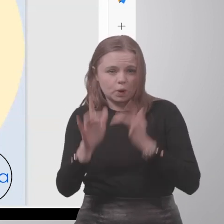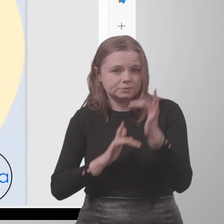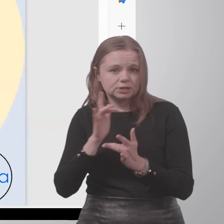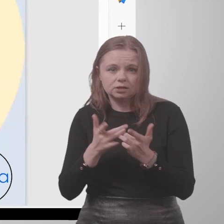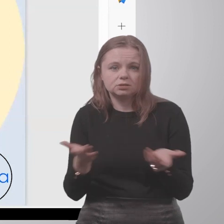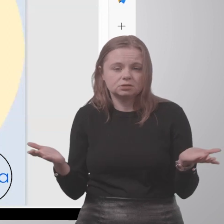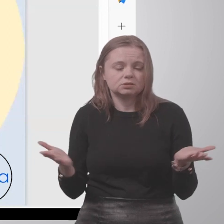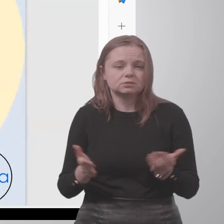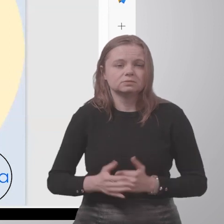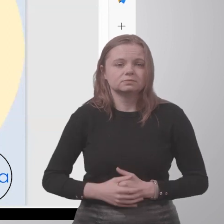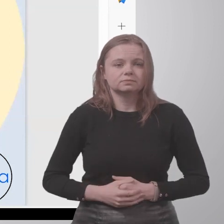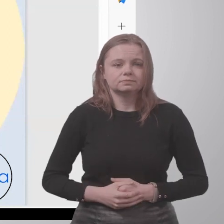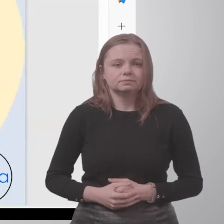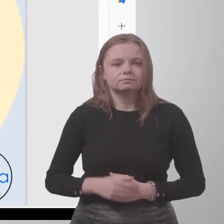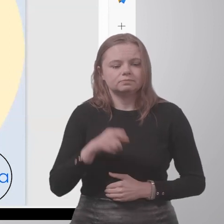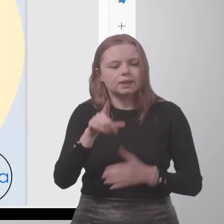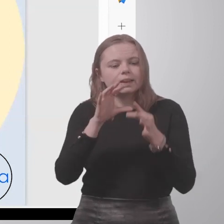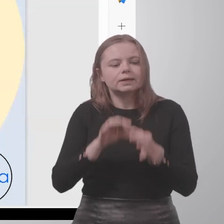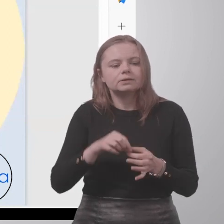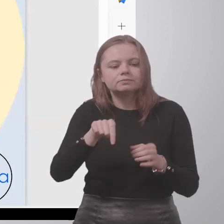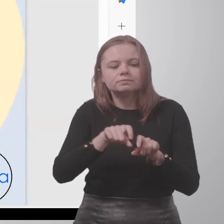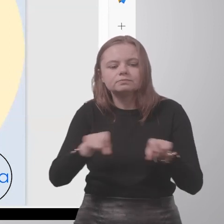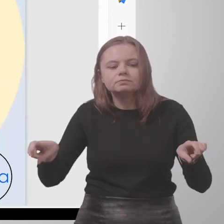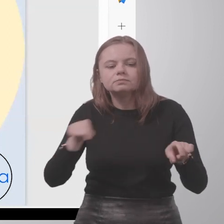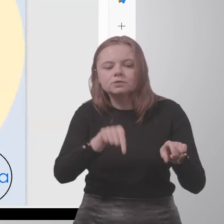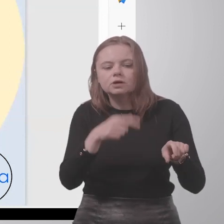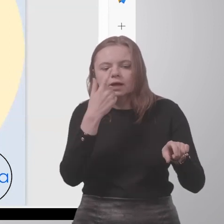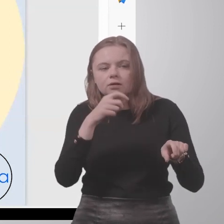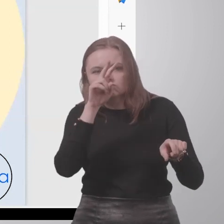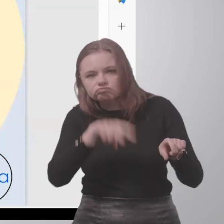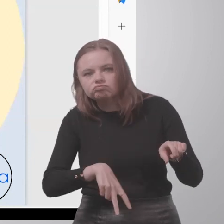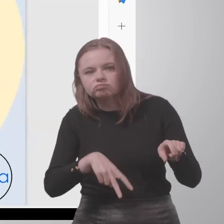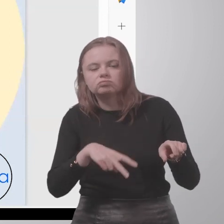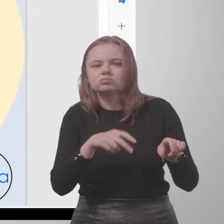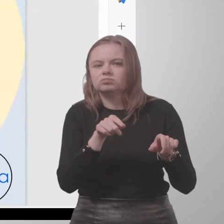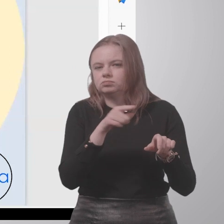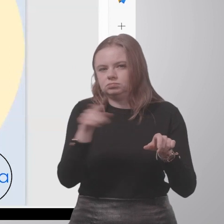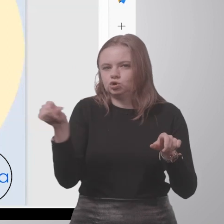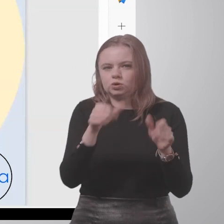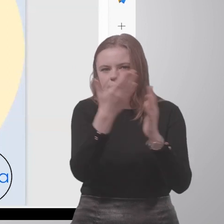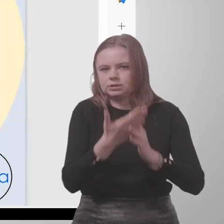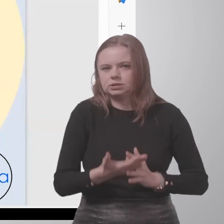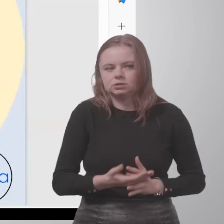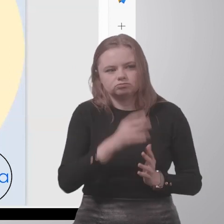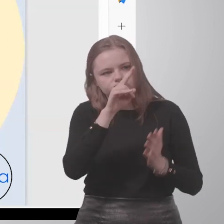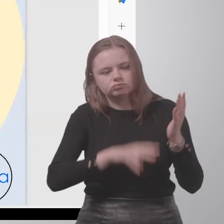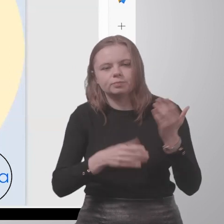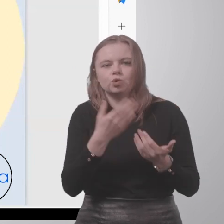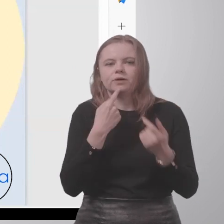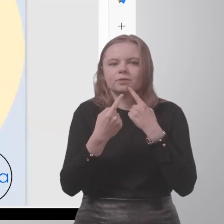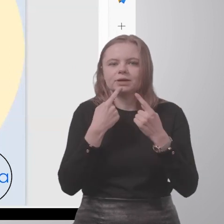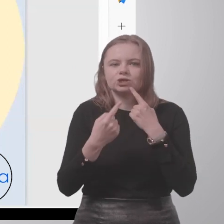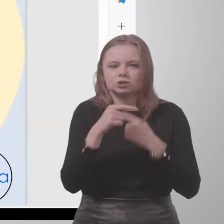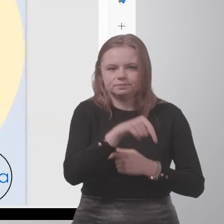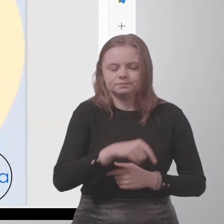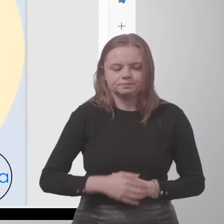go to the website, which is linked at the bottom of the page, or you'll be able to see, and all of you should have access to this, you'll be able to see